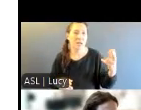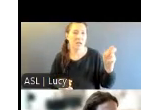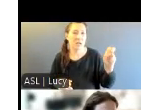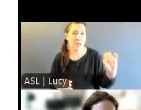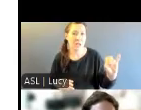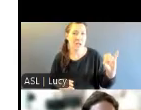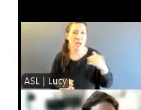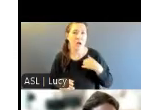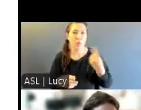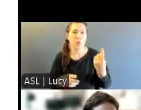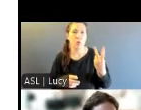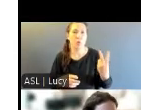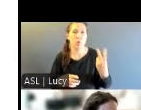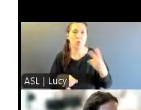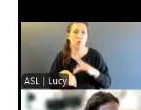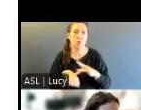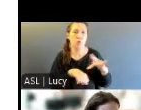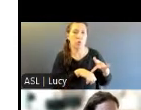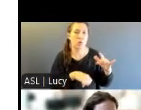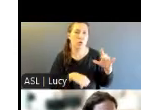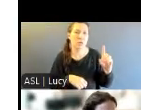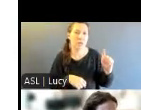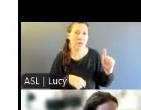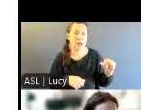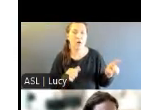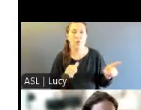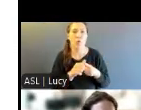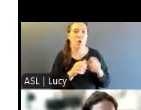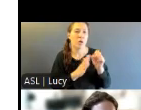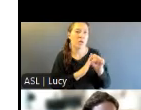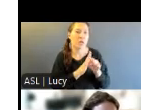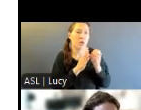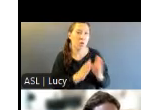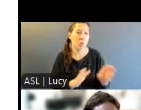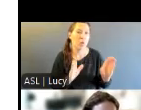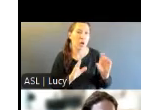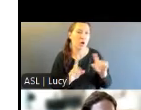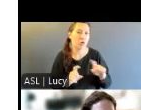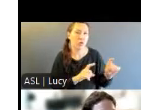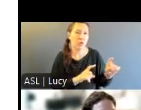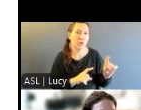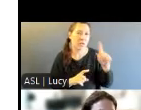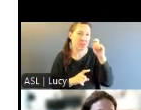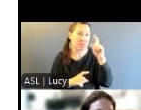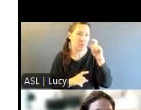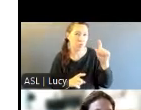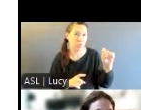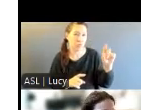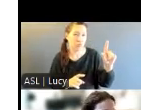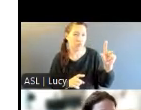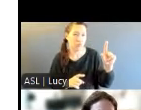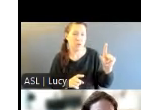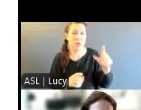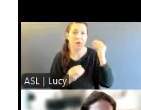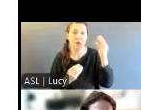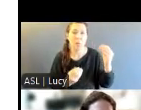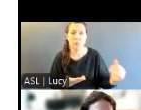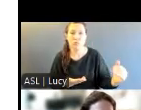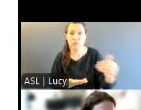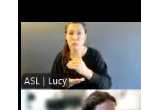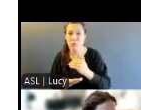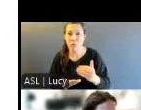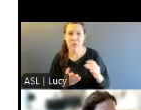the first is the statewide survey that McCain mentioned was administered in summer 2023 that gathered information on residents' most